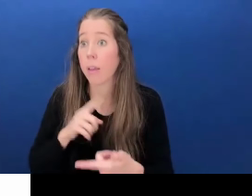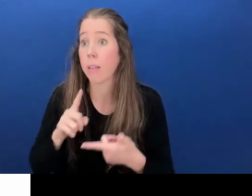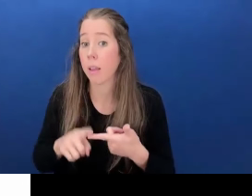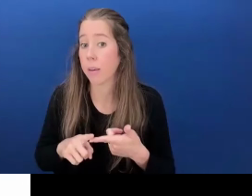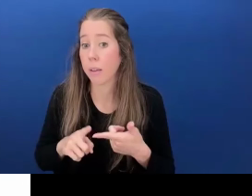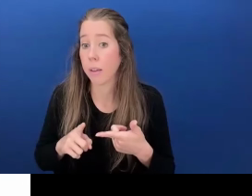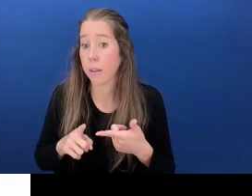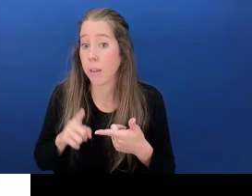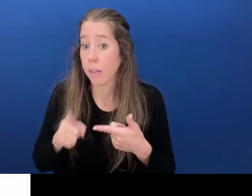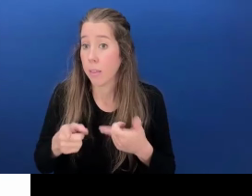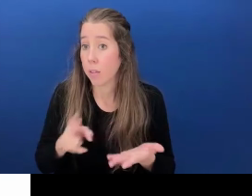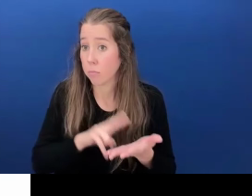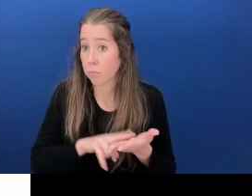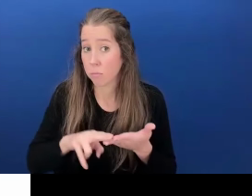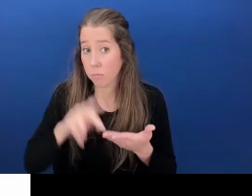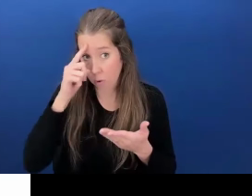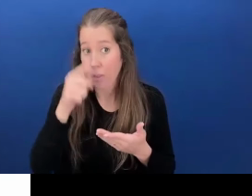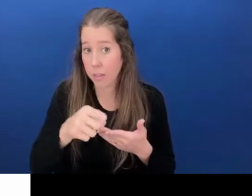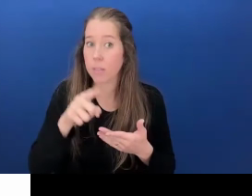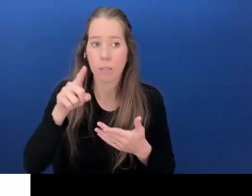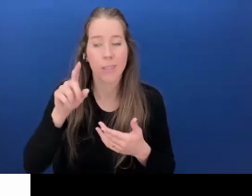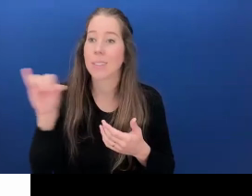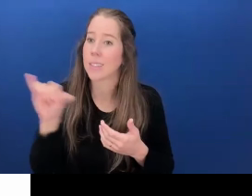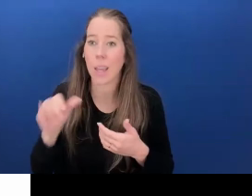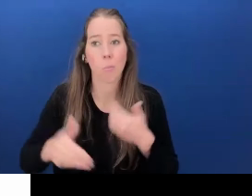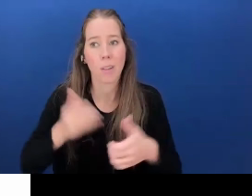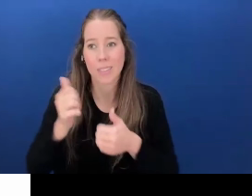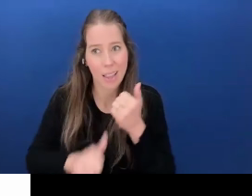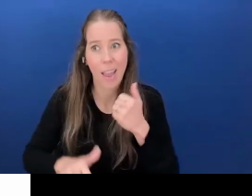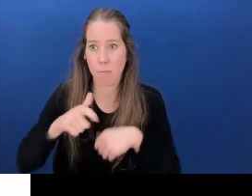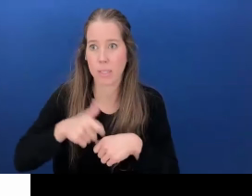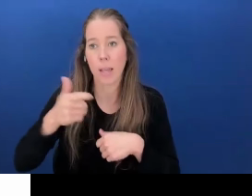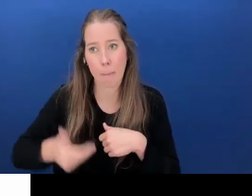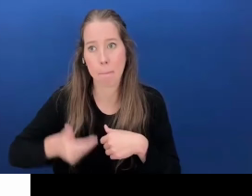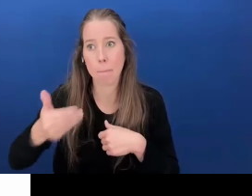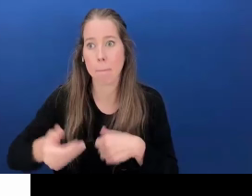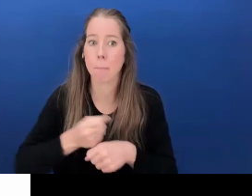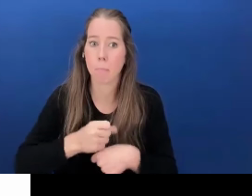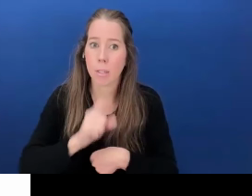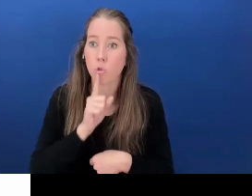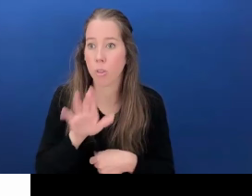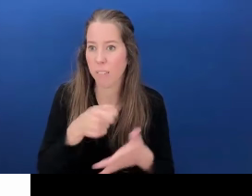every time they enroll for this, they do have to go through this process so that we can make sure that those fees are getting waived.